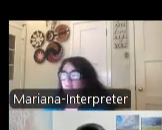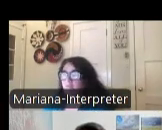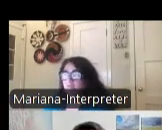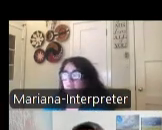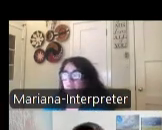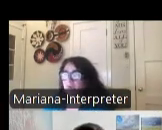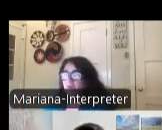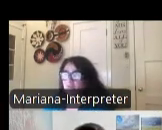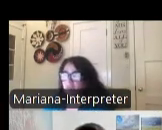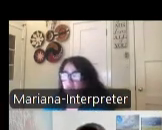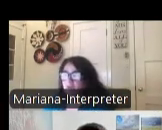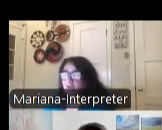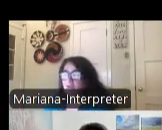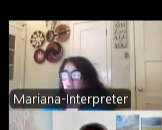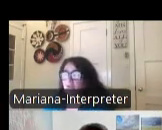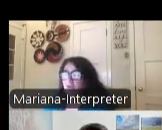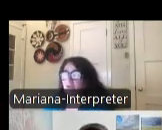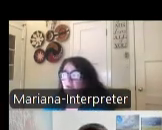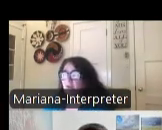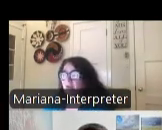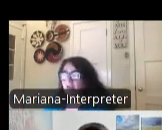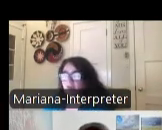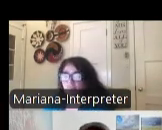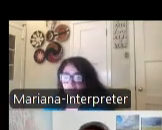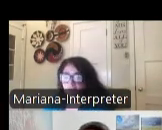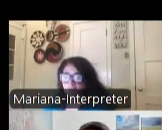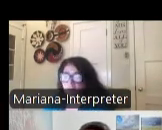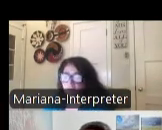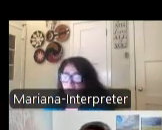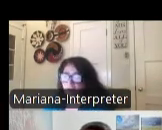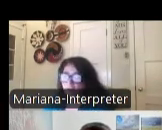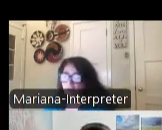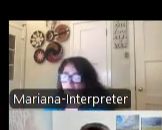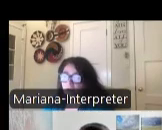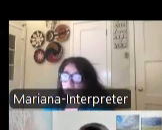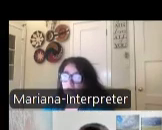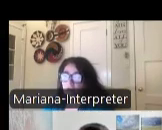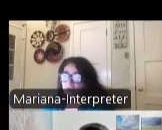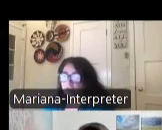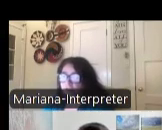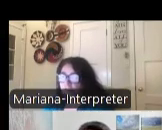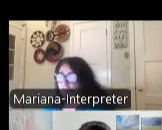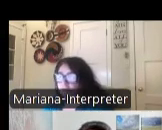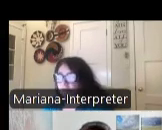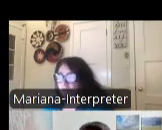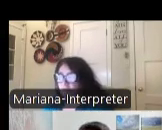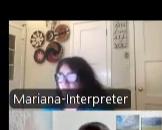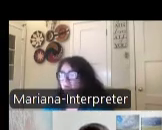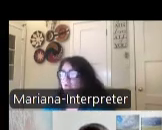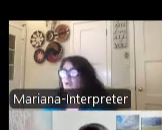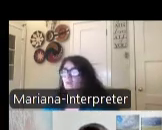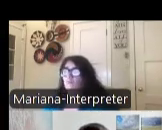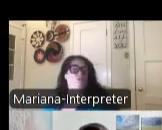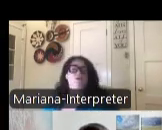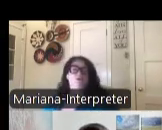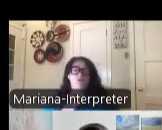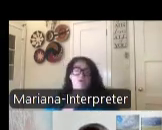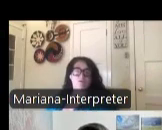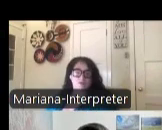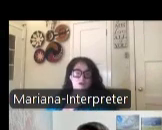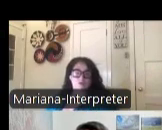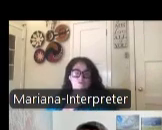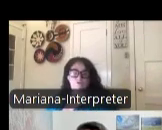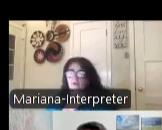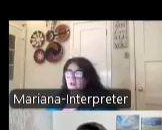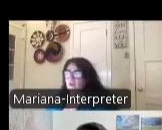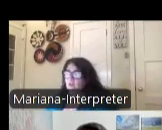But the physical reality is that we're seeing an increase, not only in precipitation intensity in projections for California's future hydroclimate,